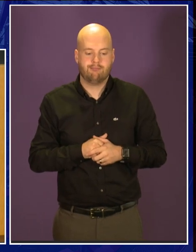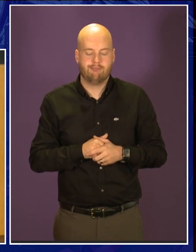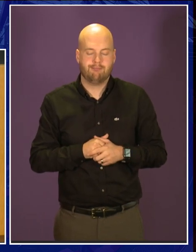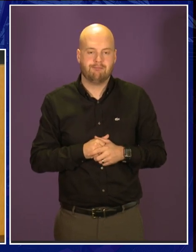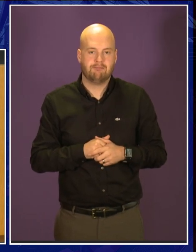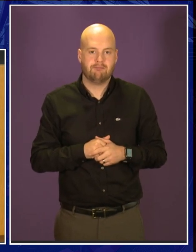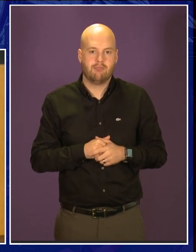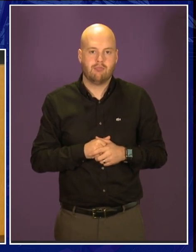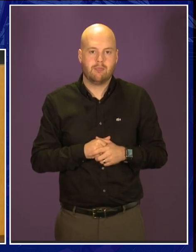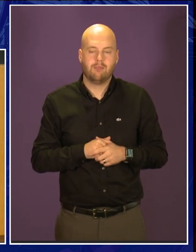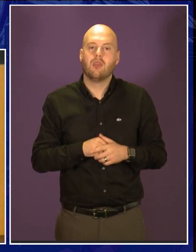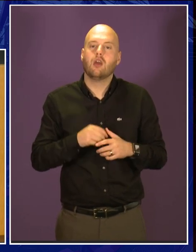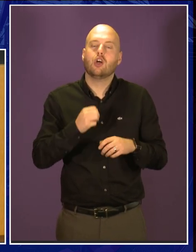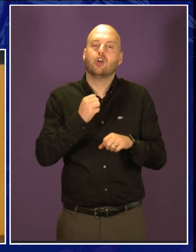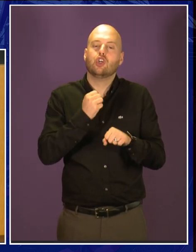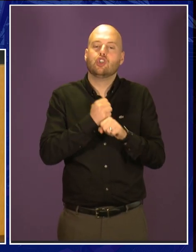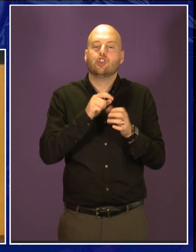I got inspired by George Orwell